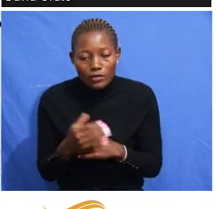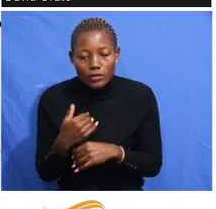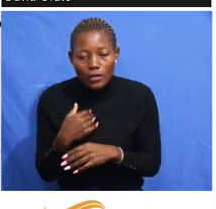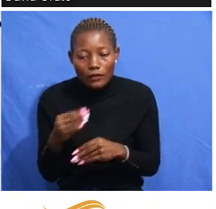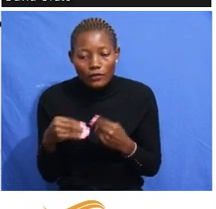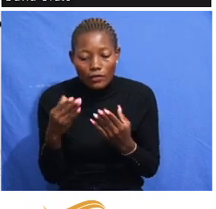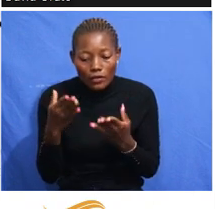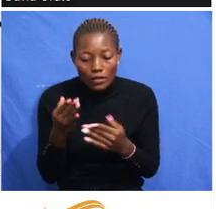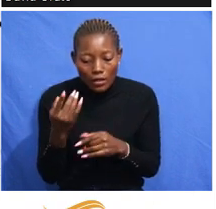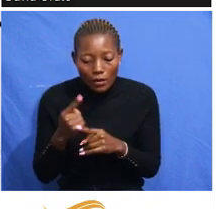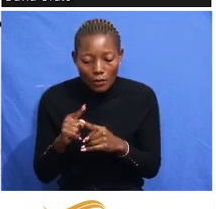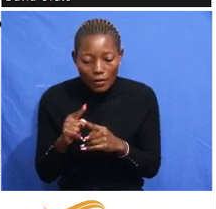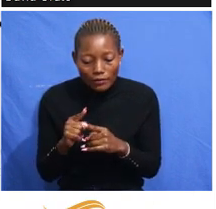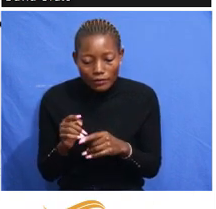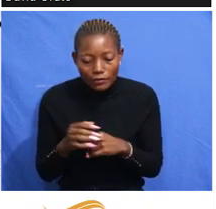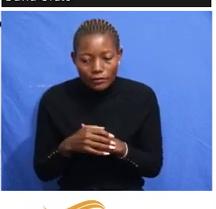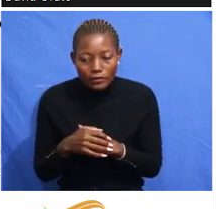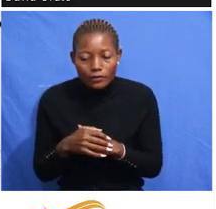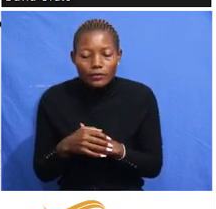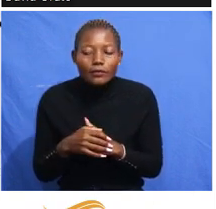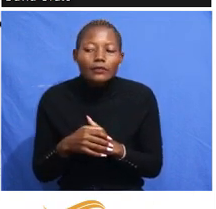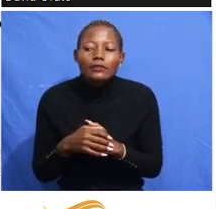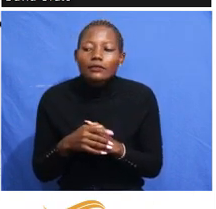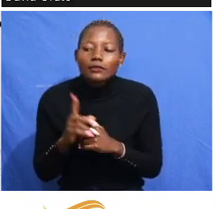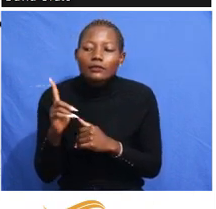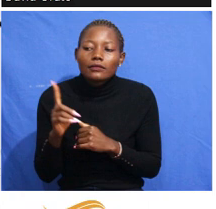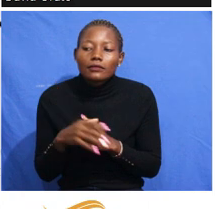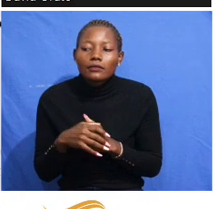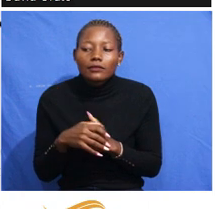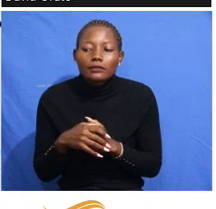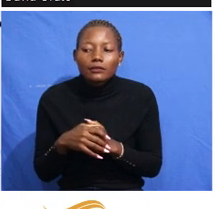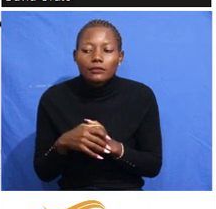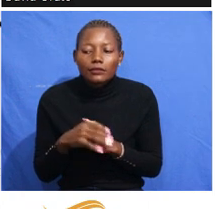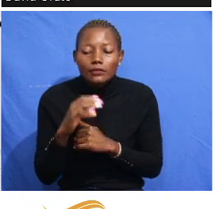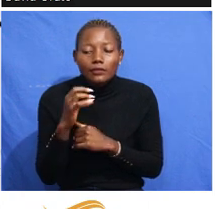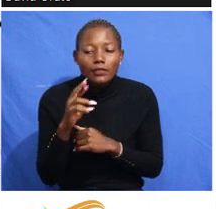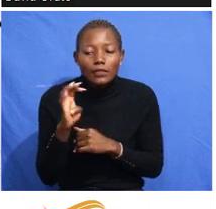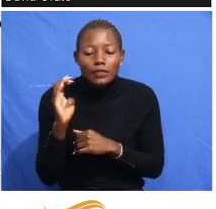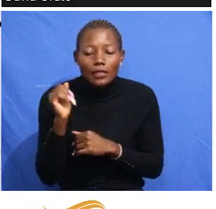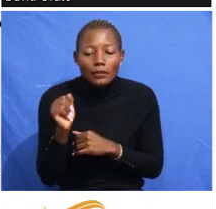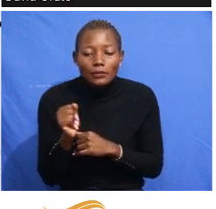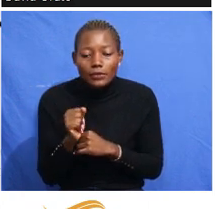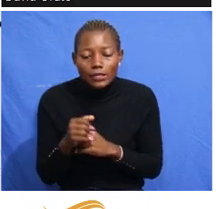indicated there. But it is called the Krebs cycle because it was discovered by Sir Hans Krebs, and